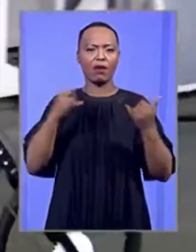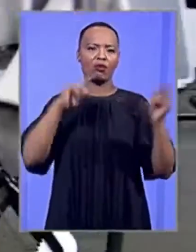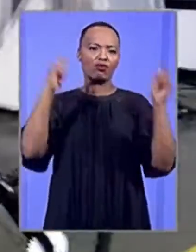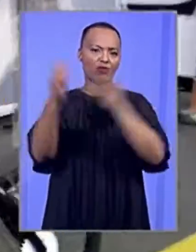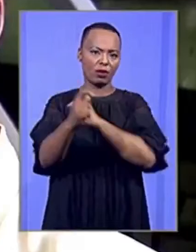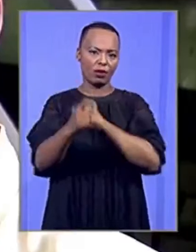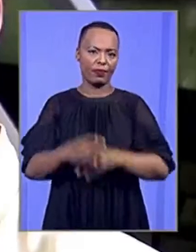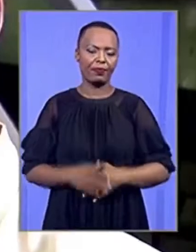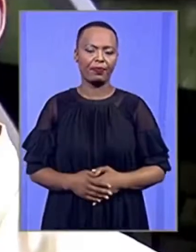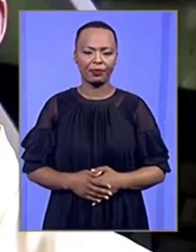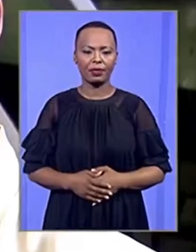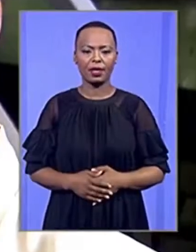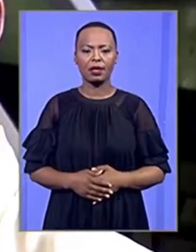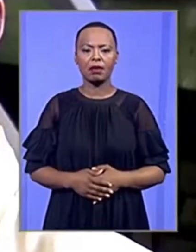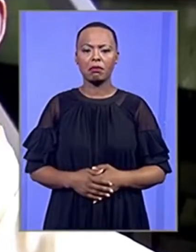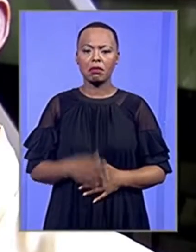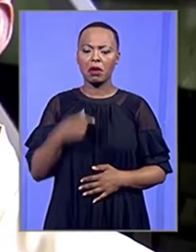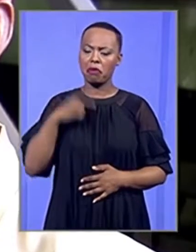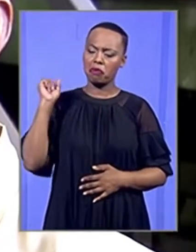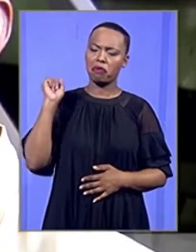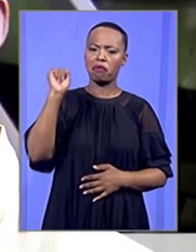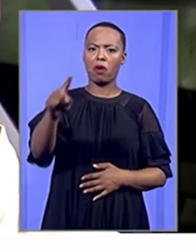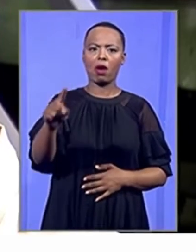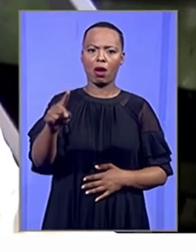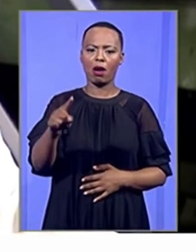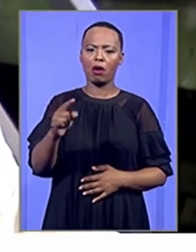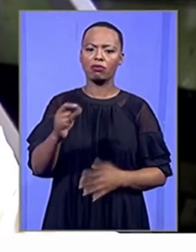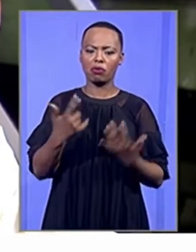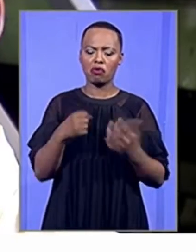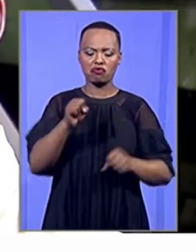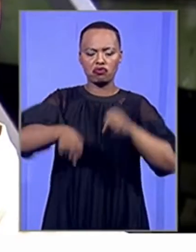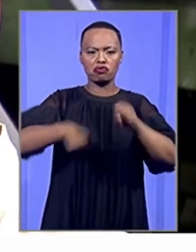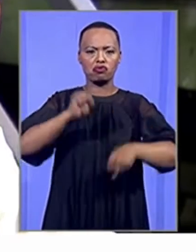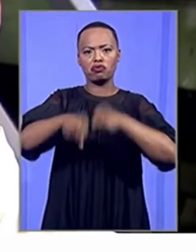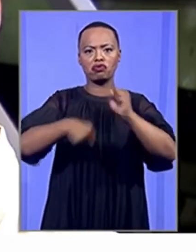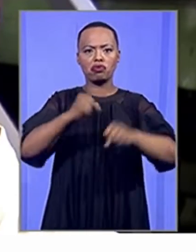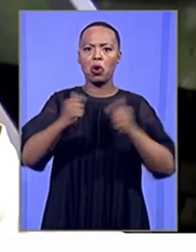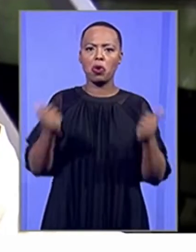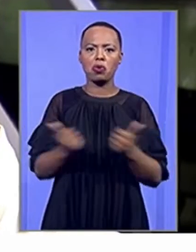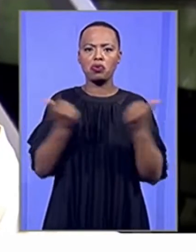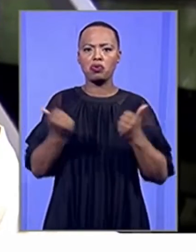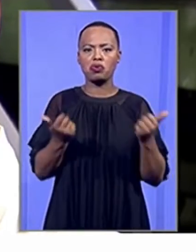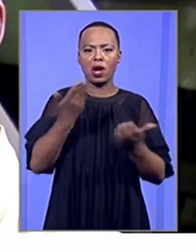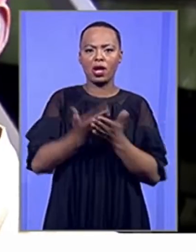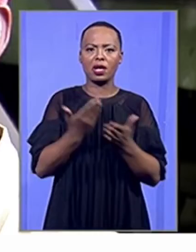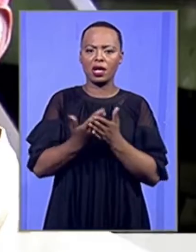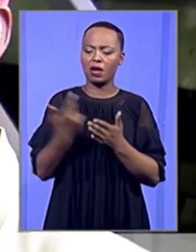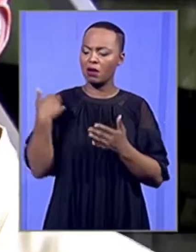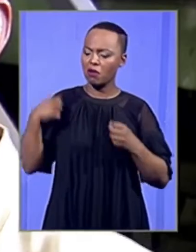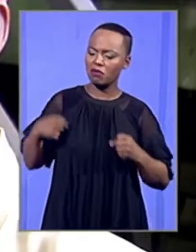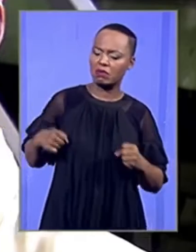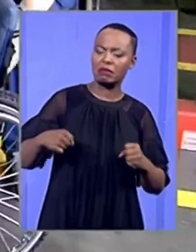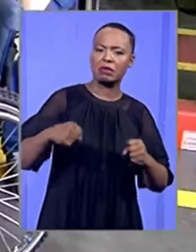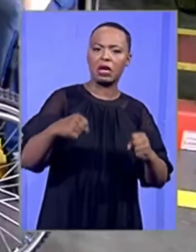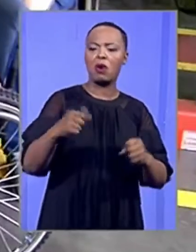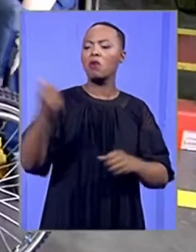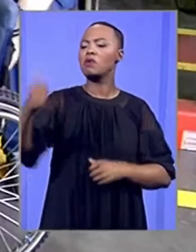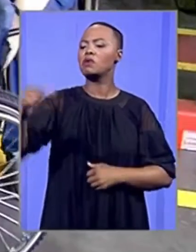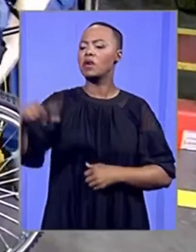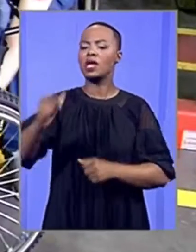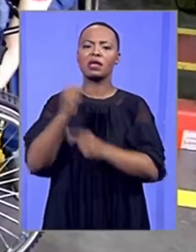go ya distance e gole ke le monosi ke itsamaisa ke sa tlhoke gore nka batla